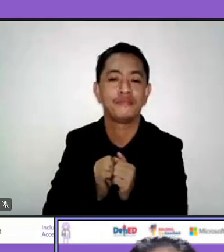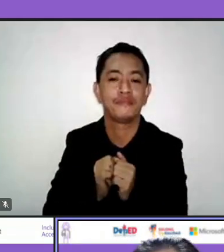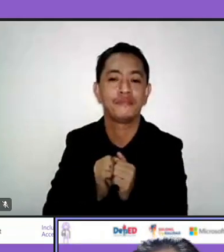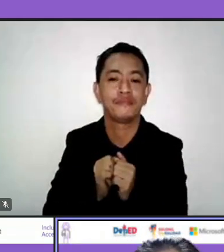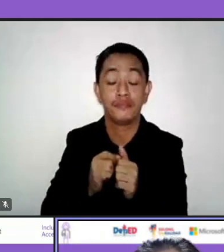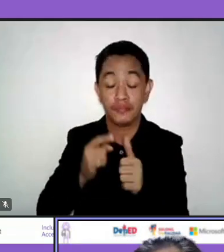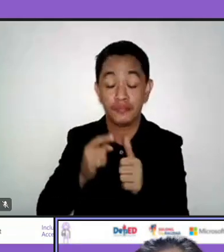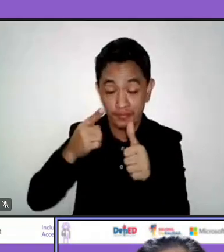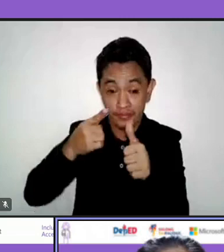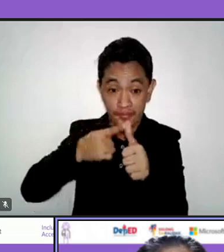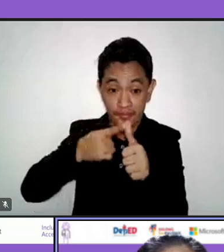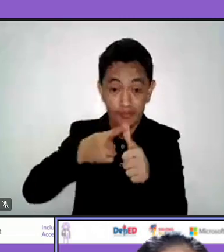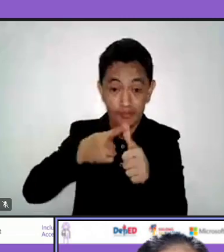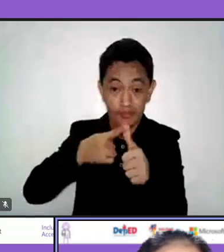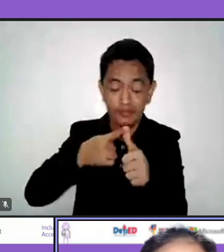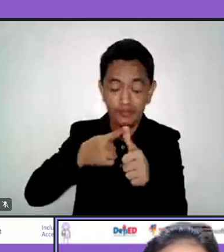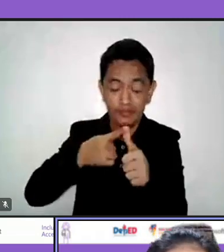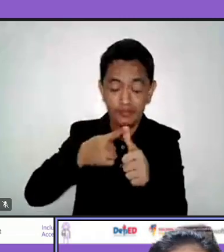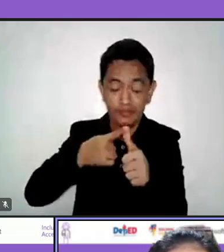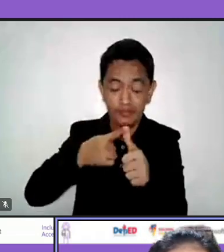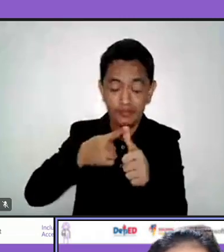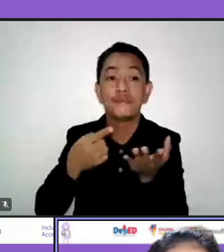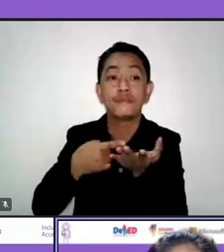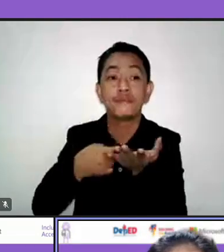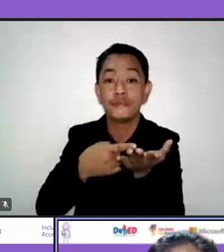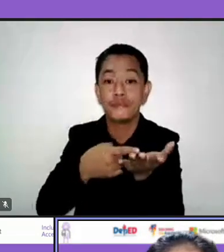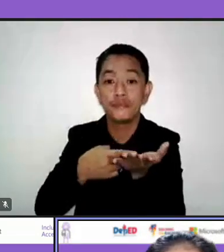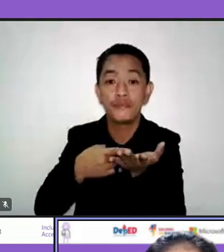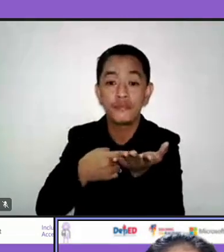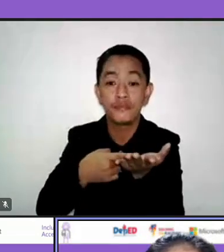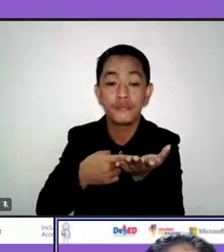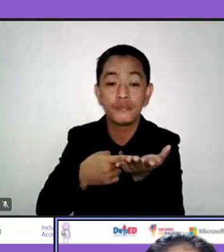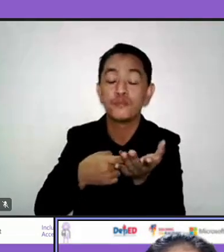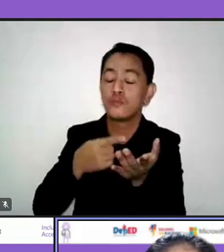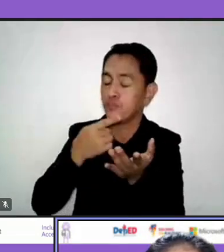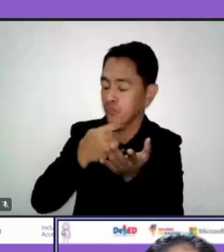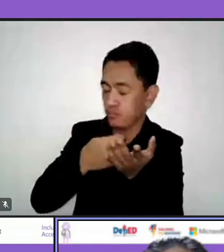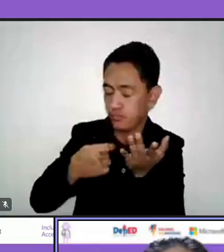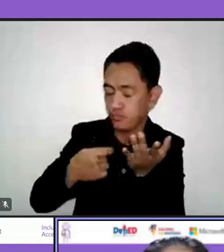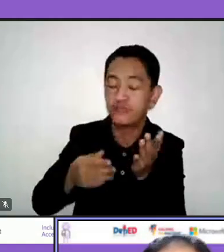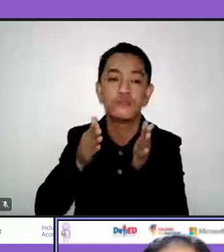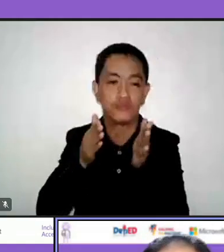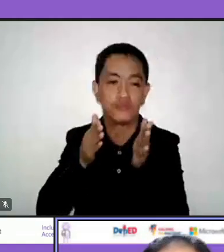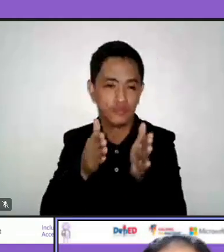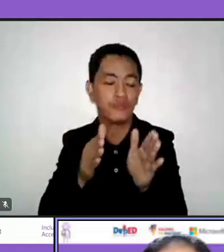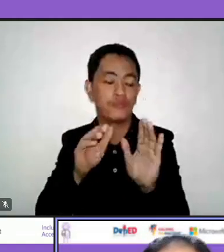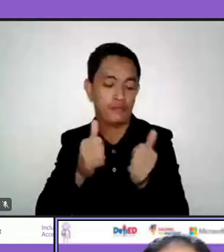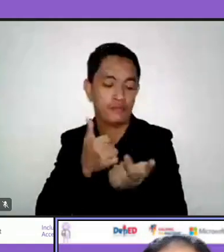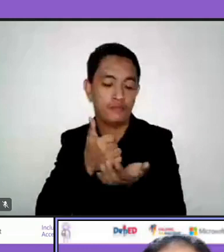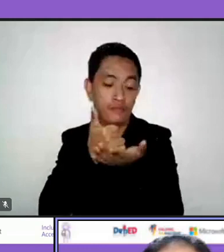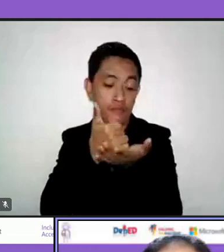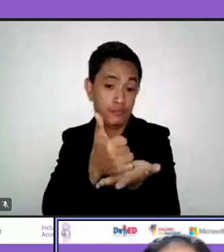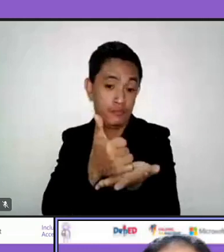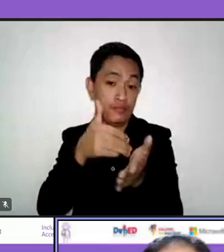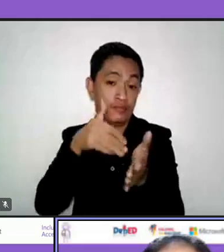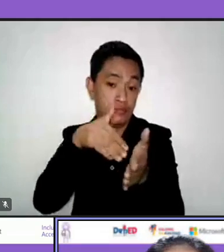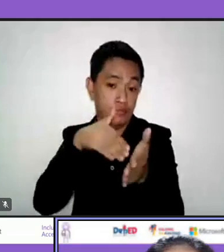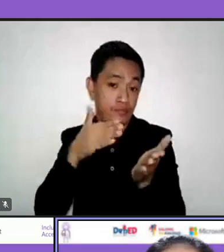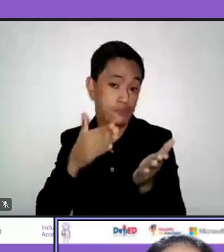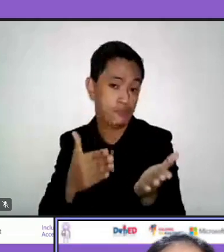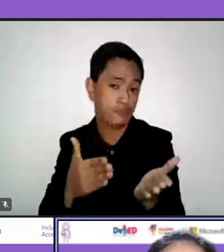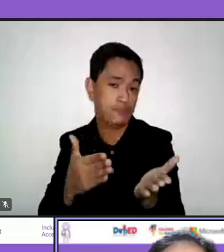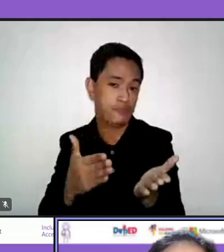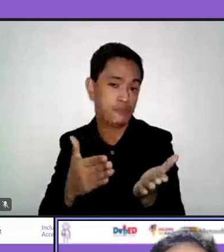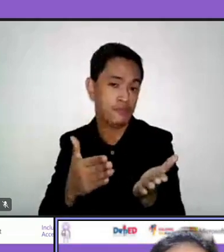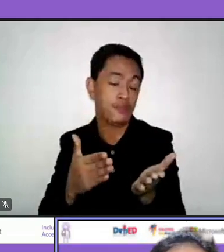panel discussion with you. So siguro let me start. Una po, since ang dami natin pinag-usapan, diba,